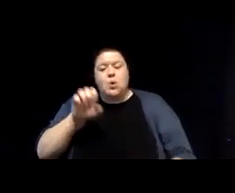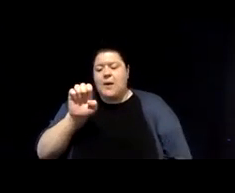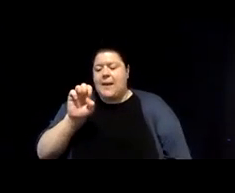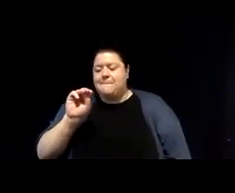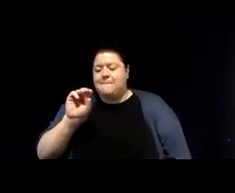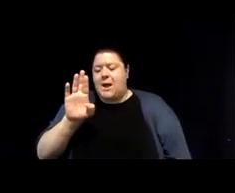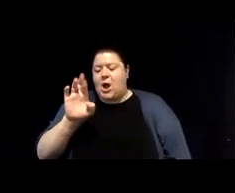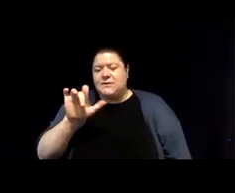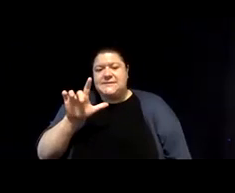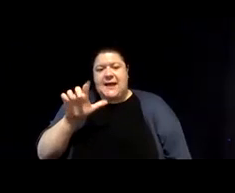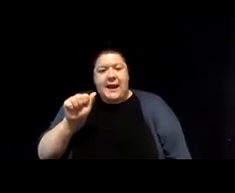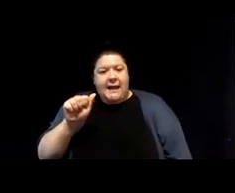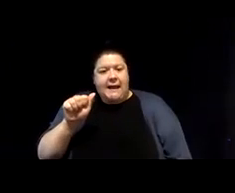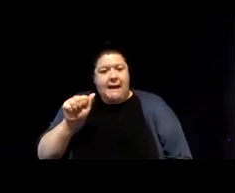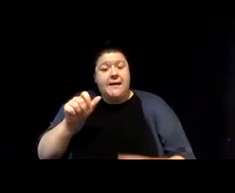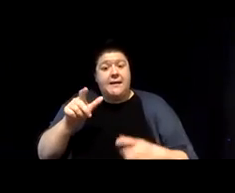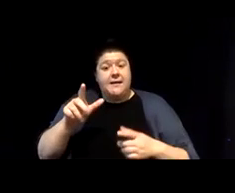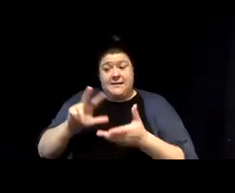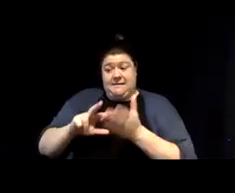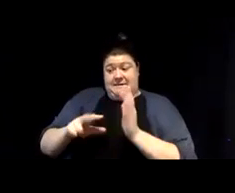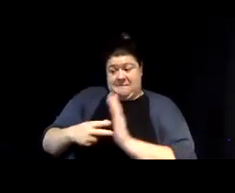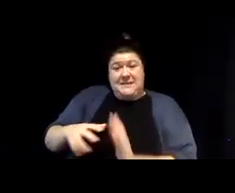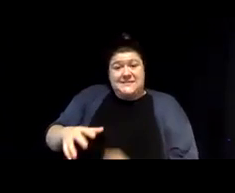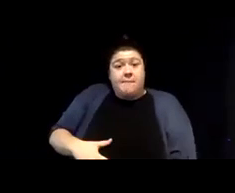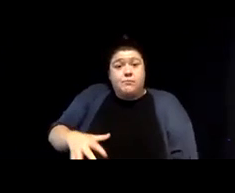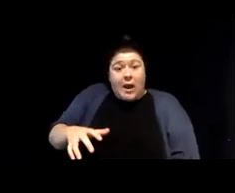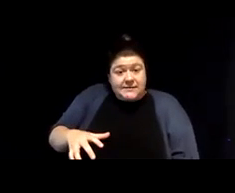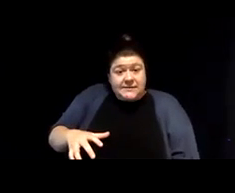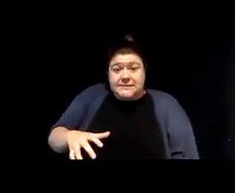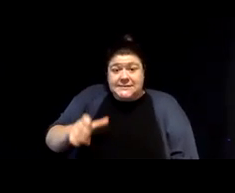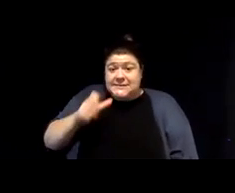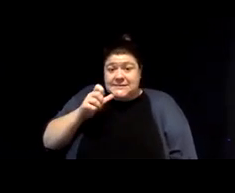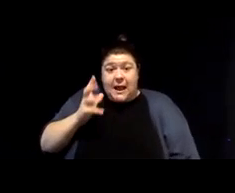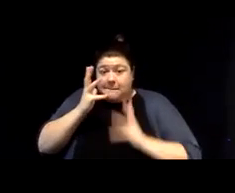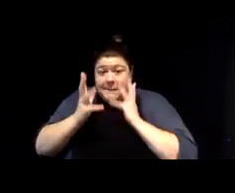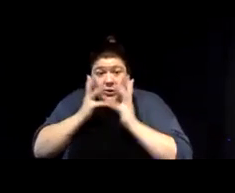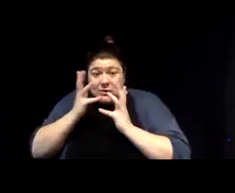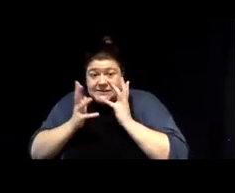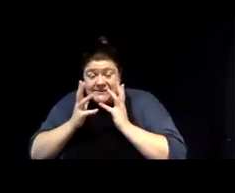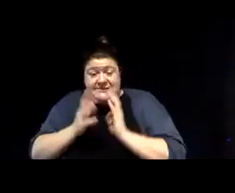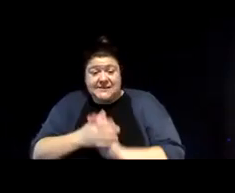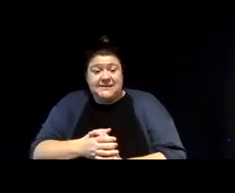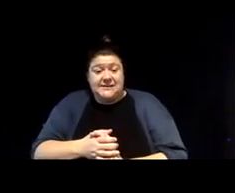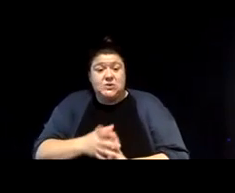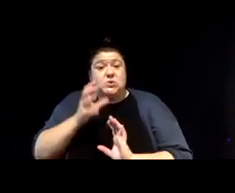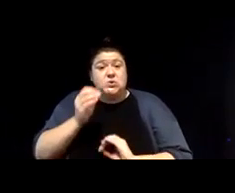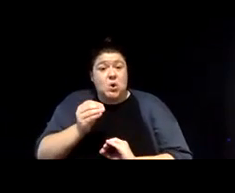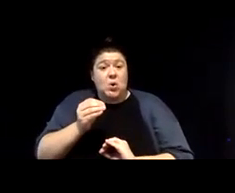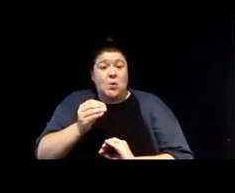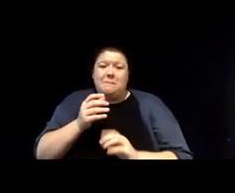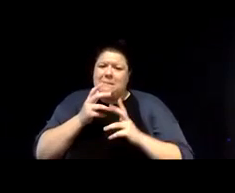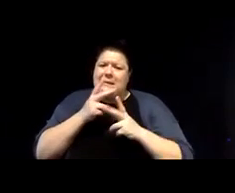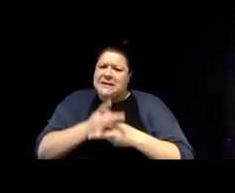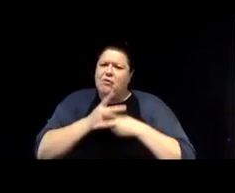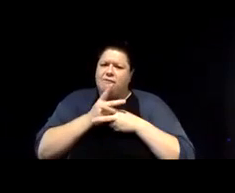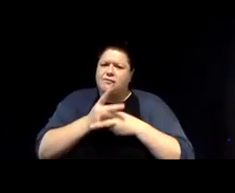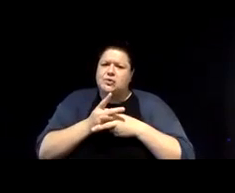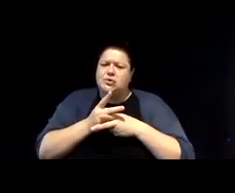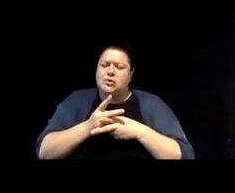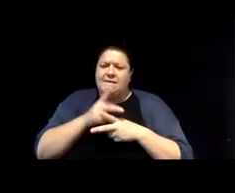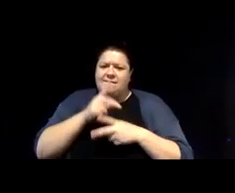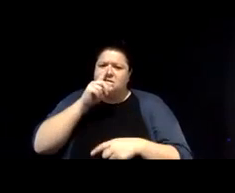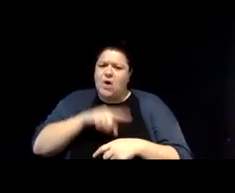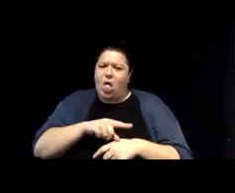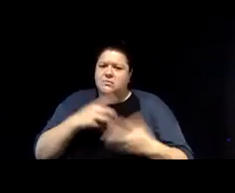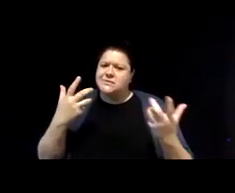thinking that they're saying "I'm so embarrassed," but they're really saying "I'm so pregnant," right? And so be careful of false